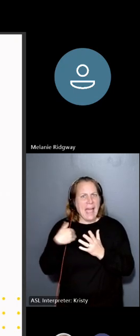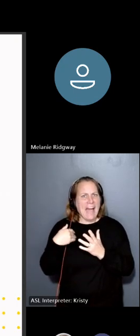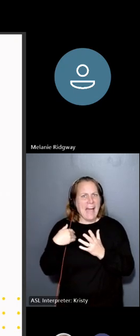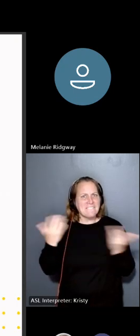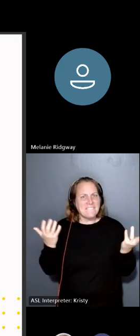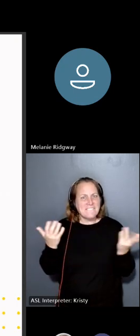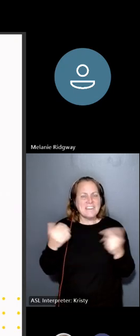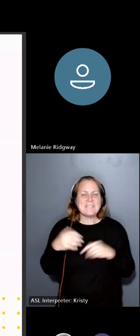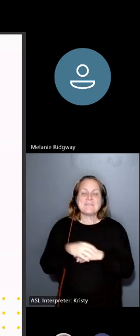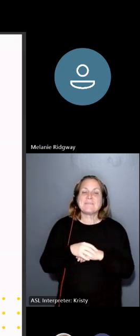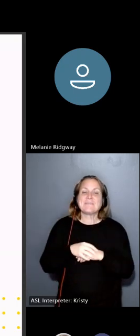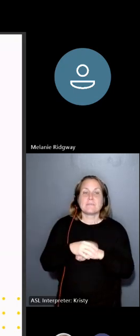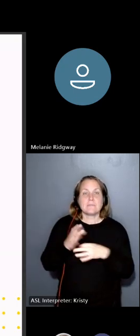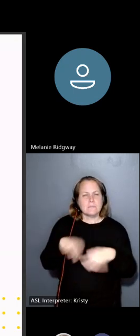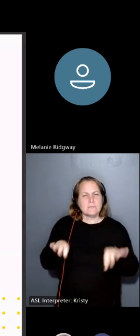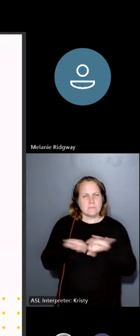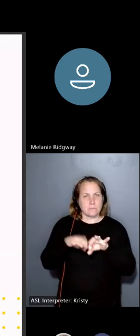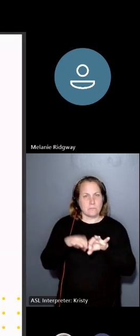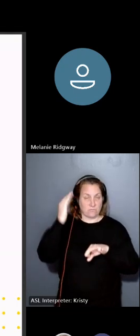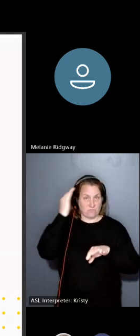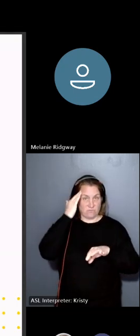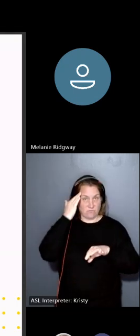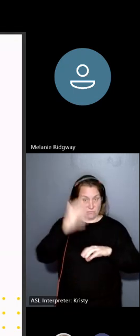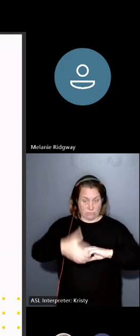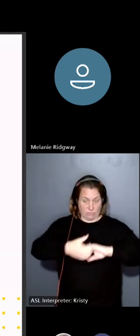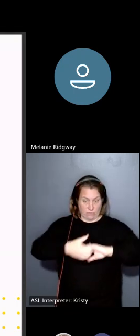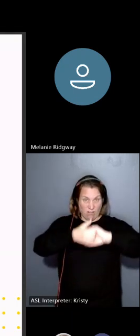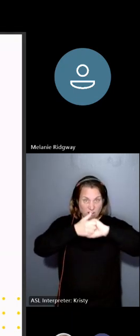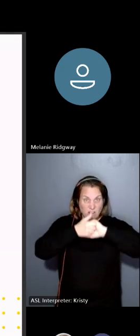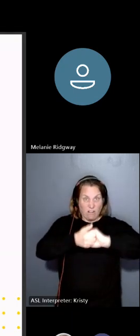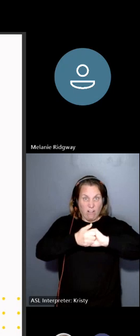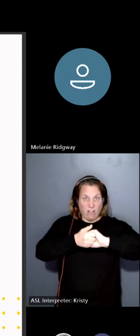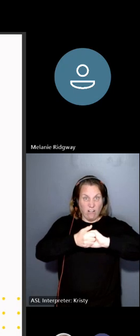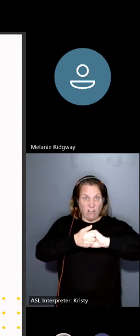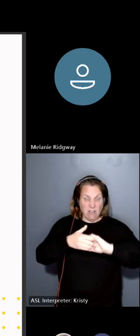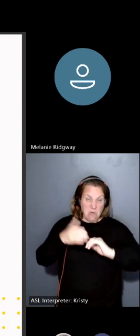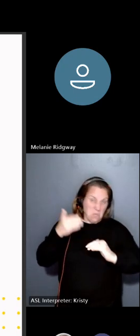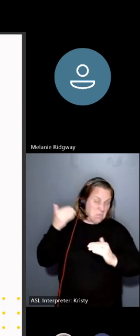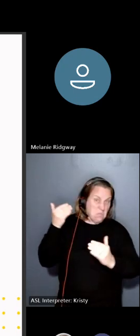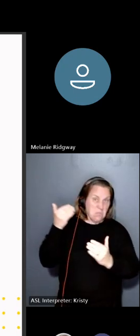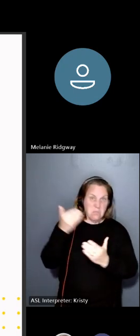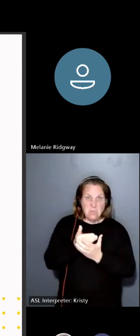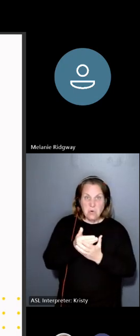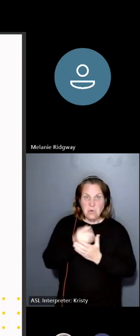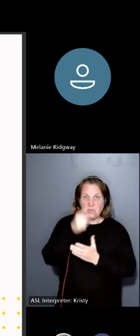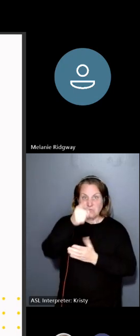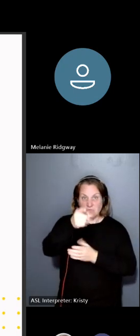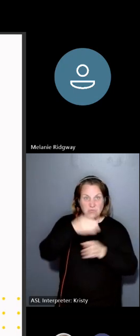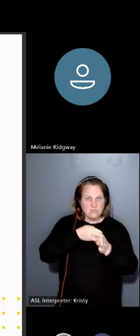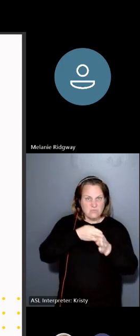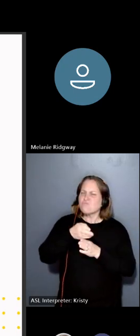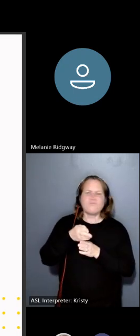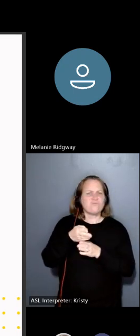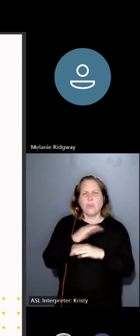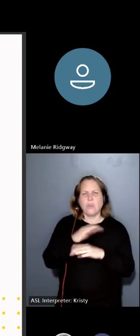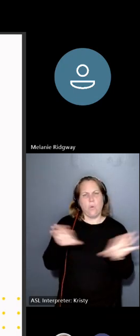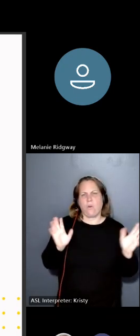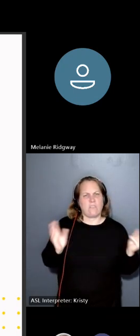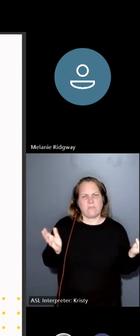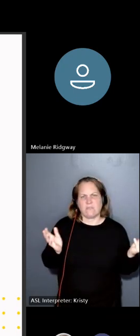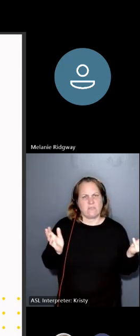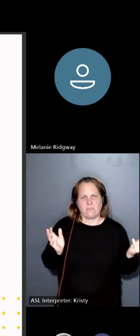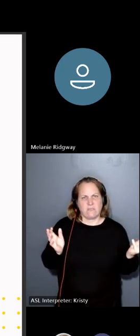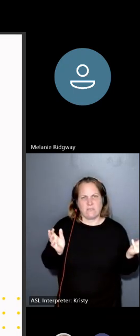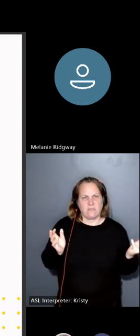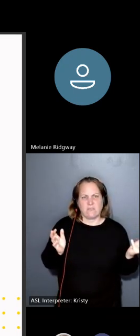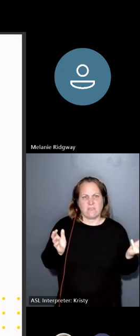your handshake is not indicative of your professional skills.